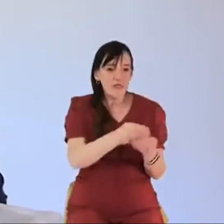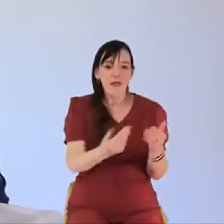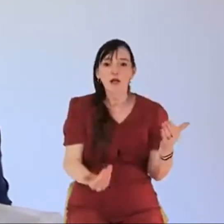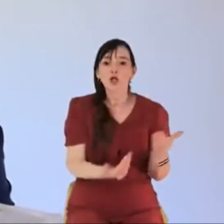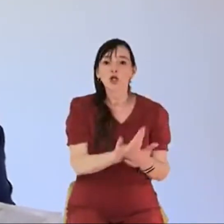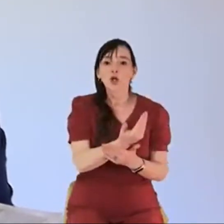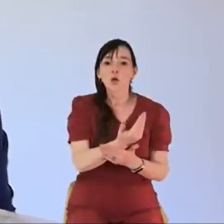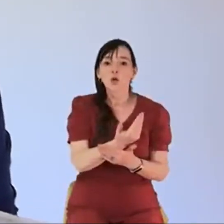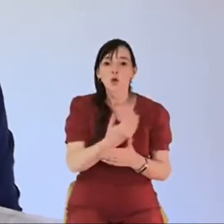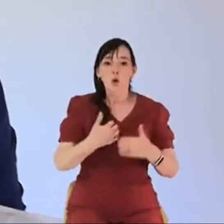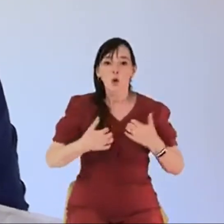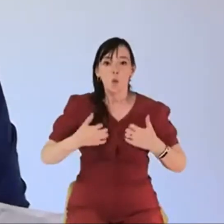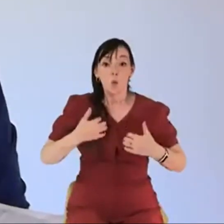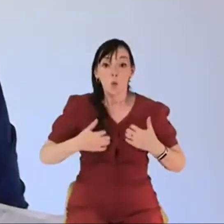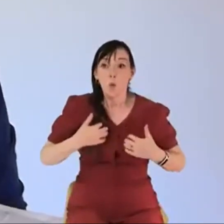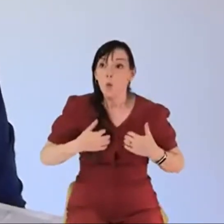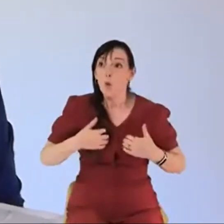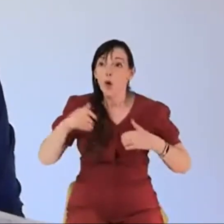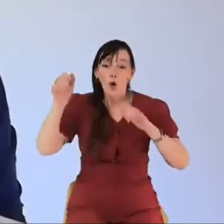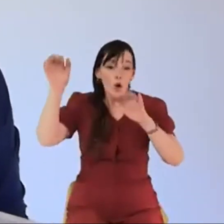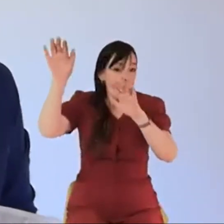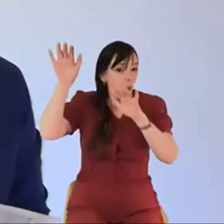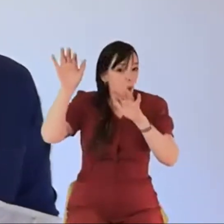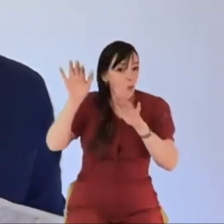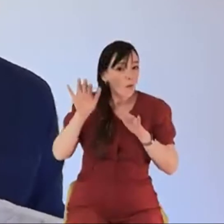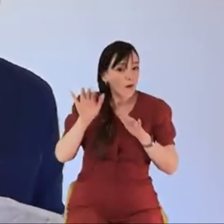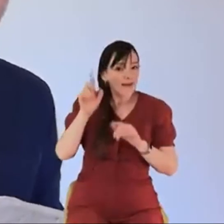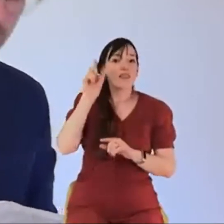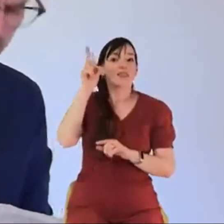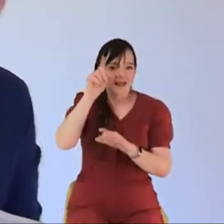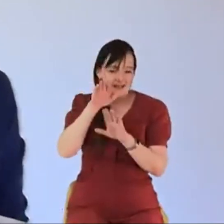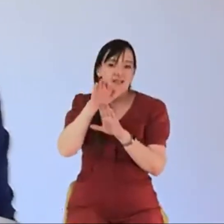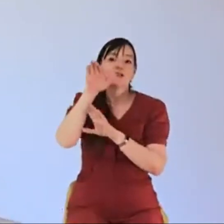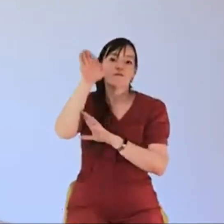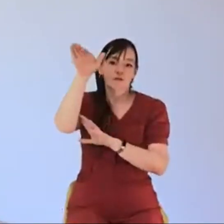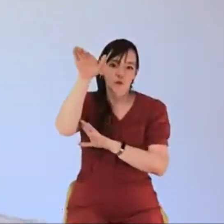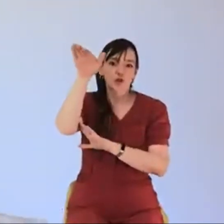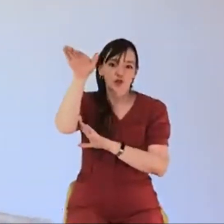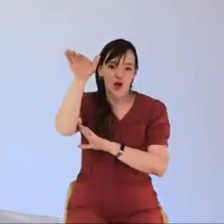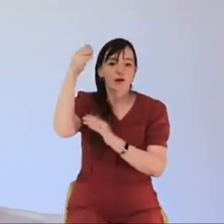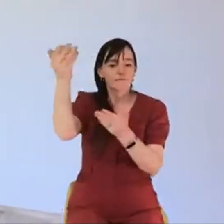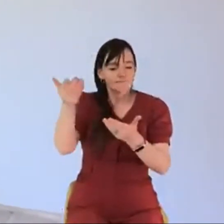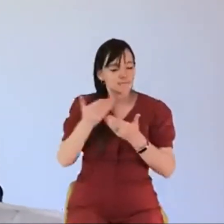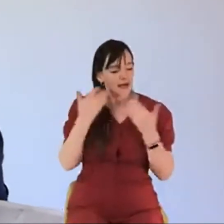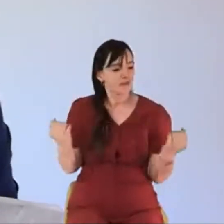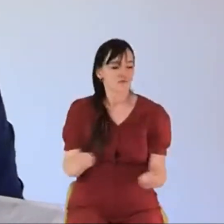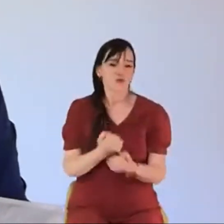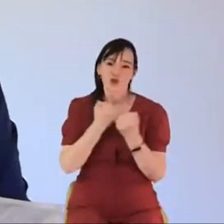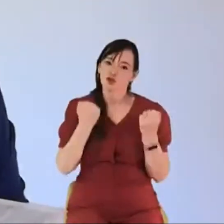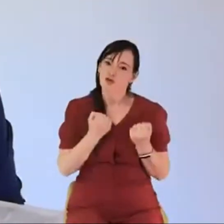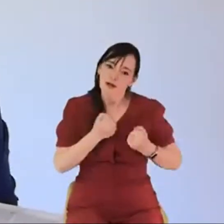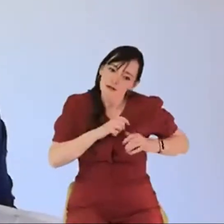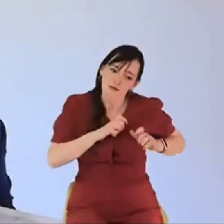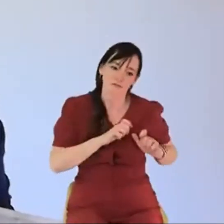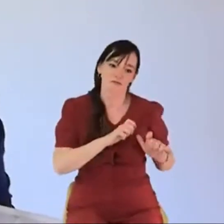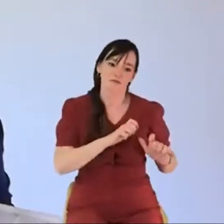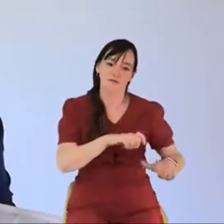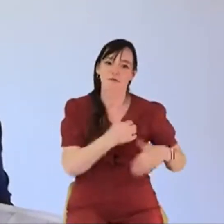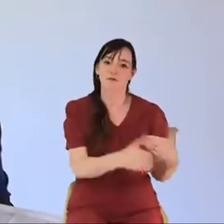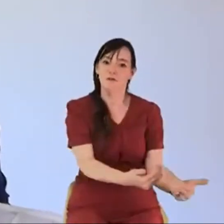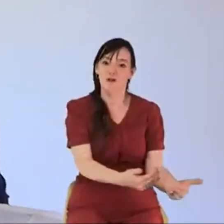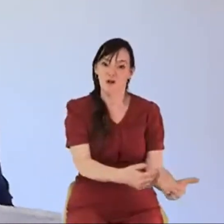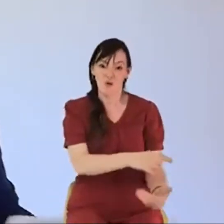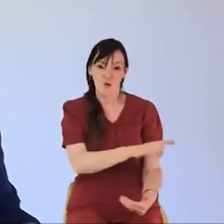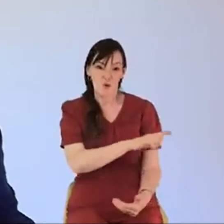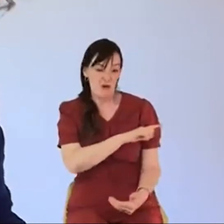looking forward to glory And that's the future That's the future that gave them strength To keep going in the present Because